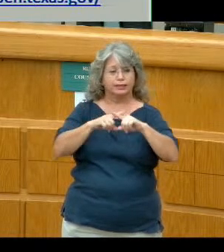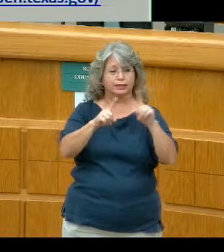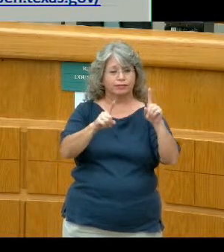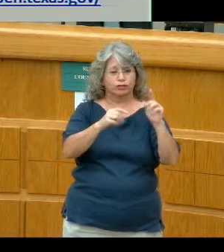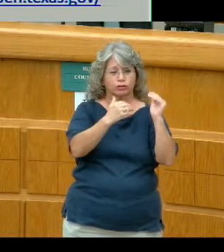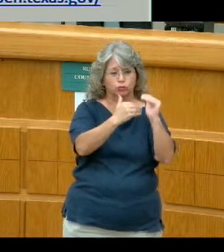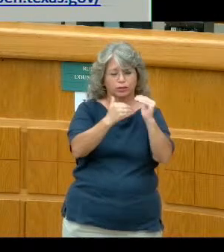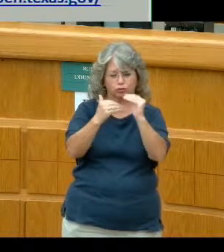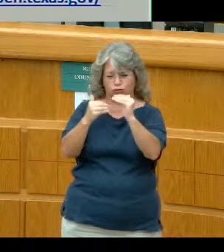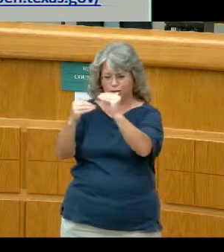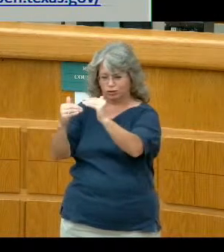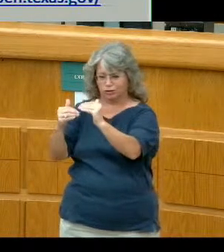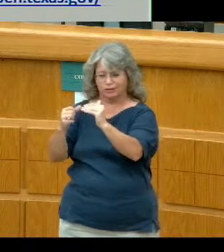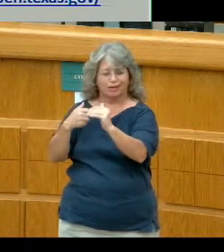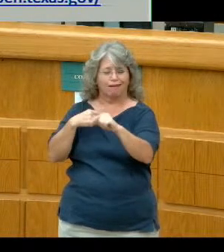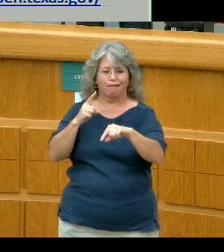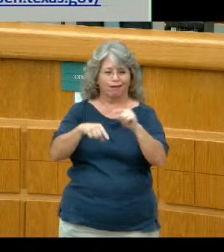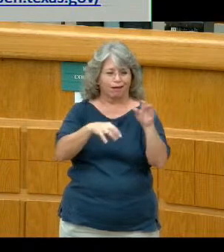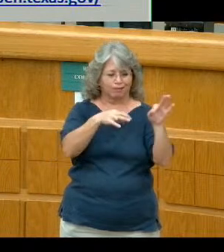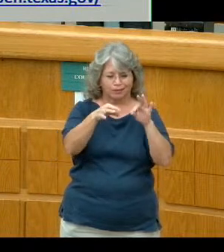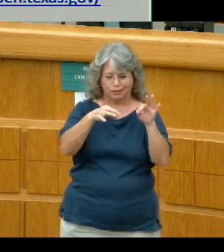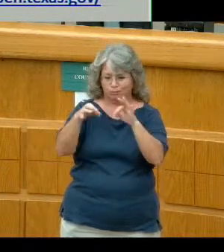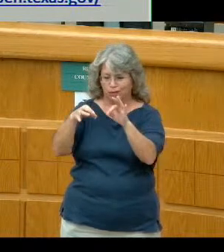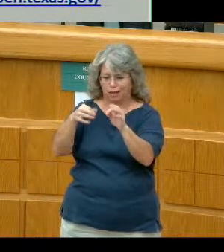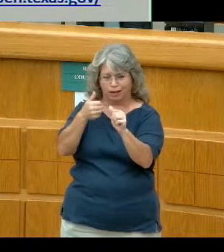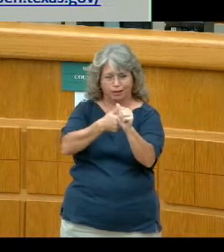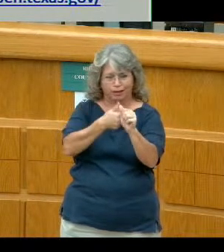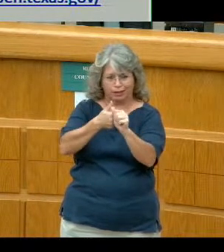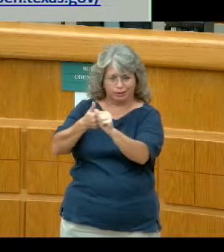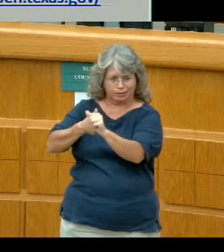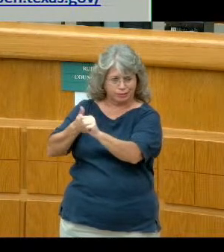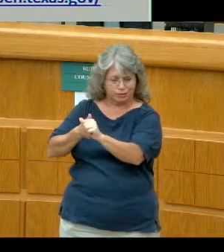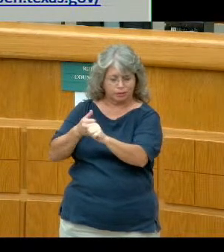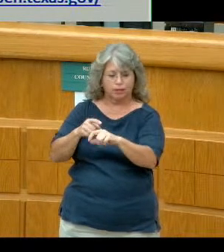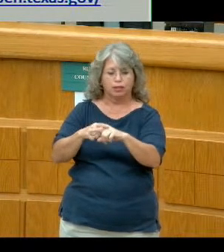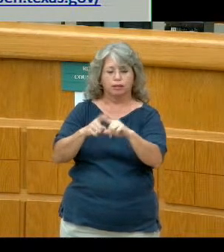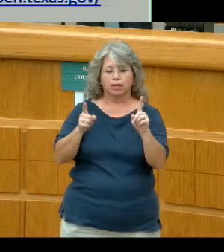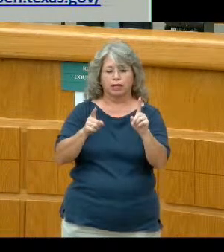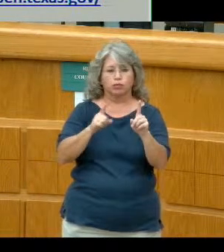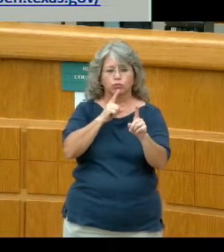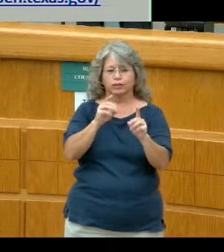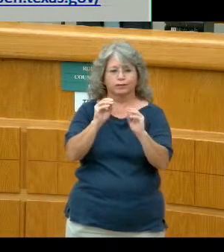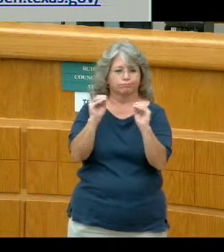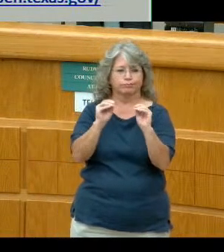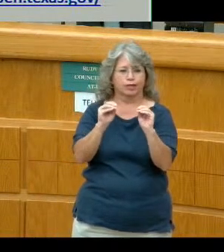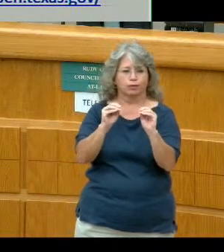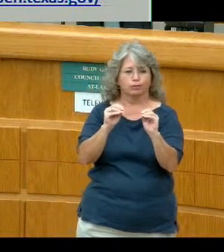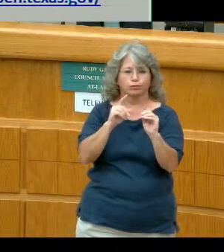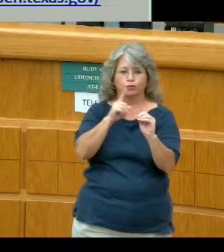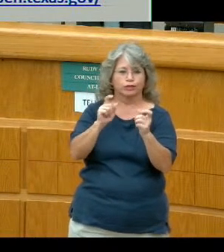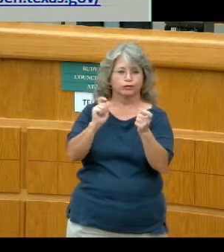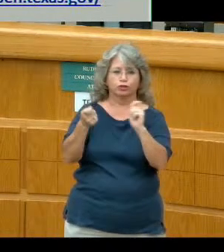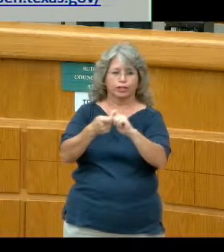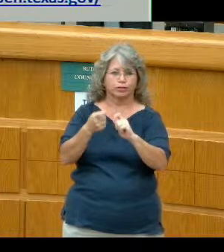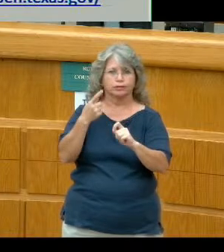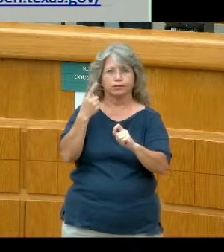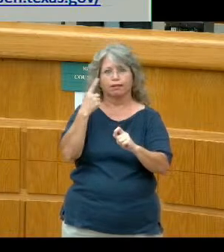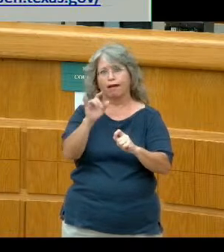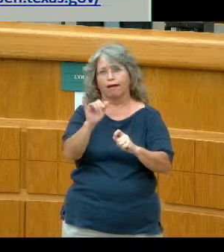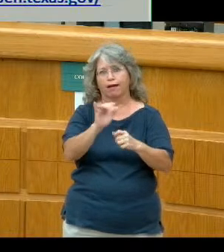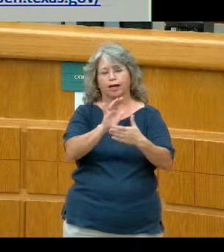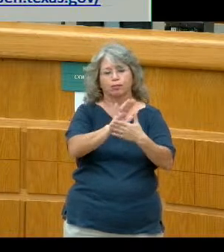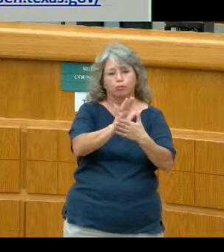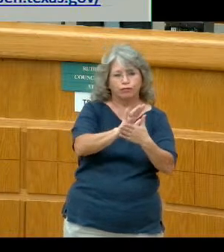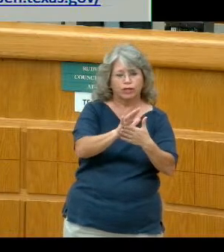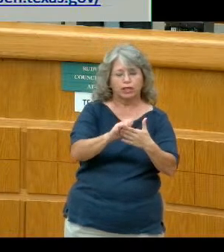different sets of restrictions, so I don't want to try to even explain what it is. But there haven't been any changes in those other things